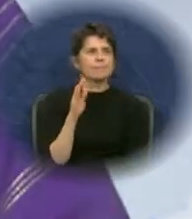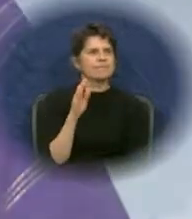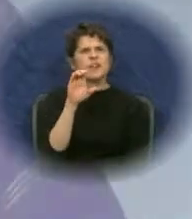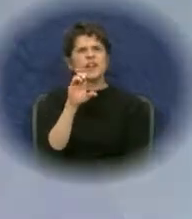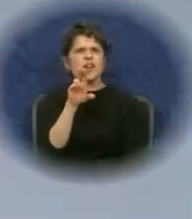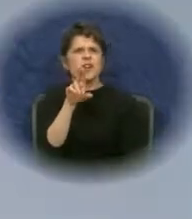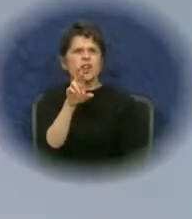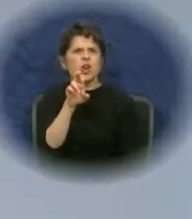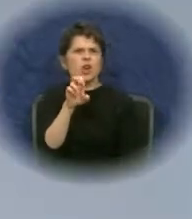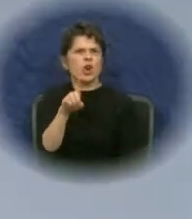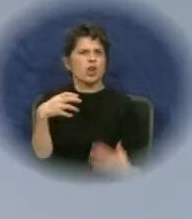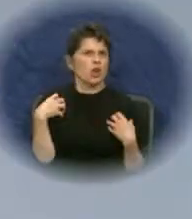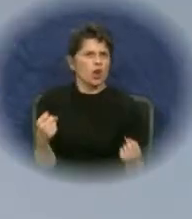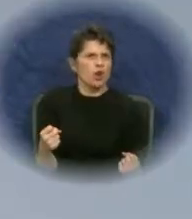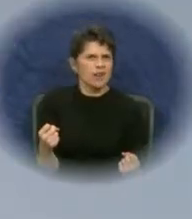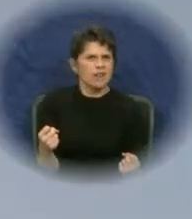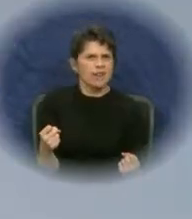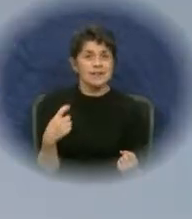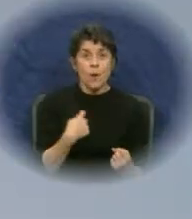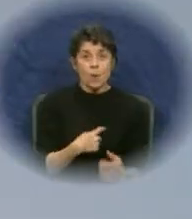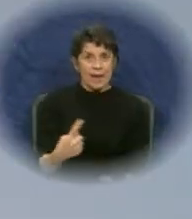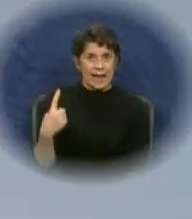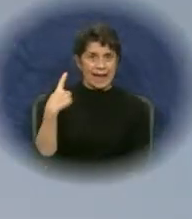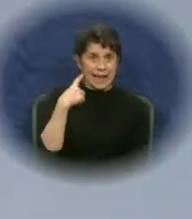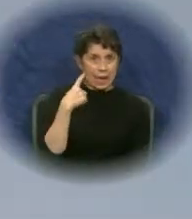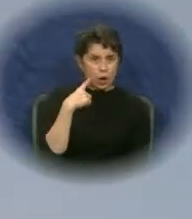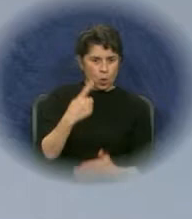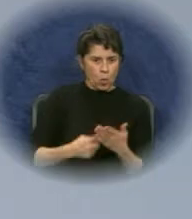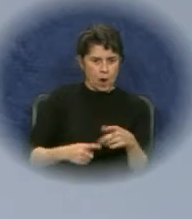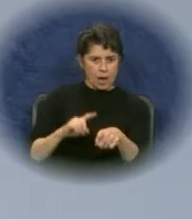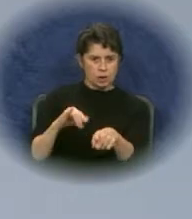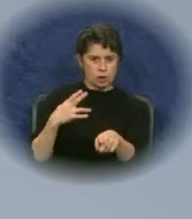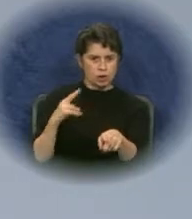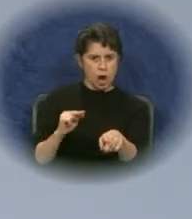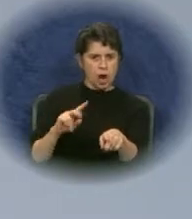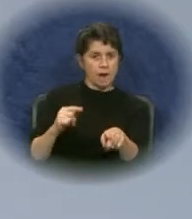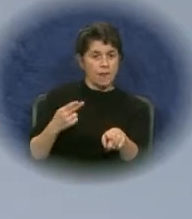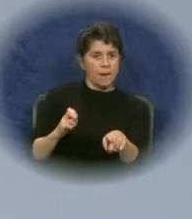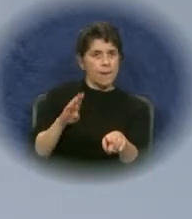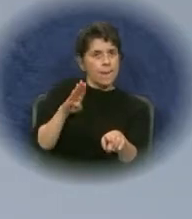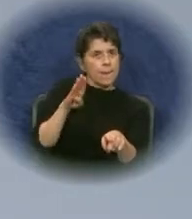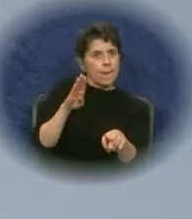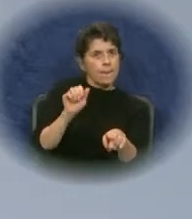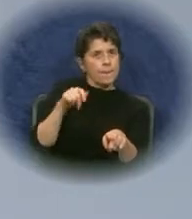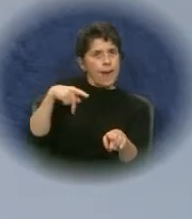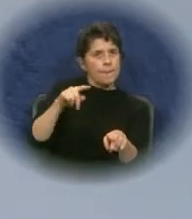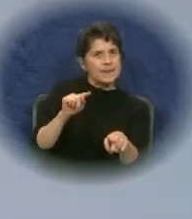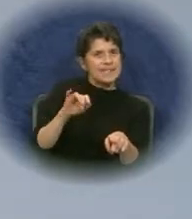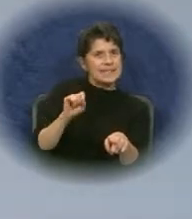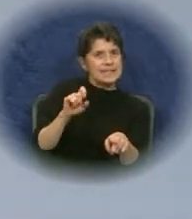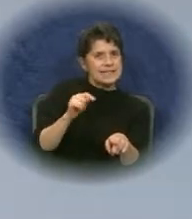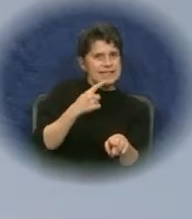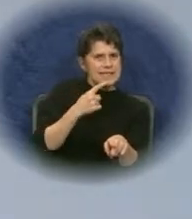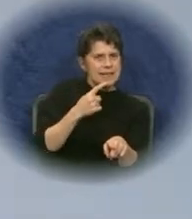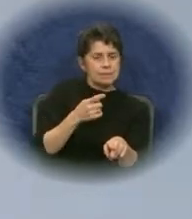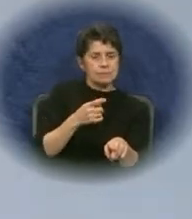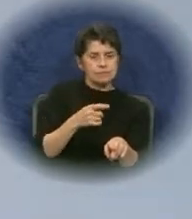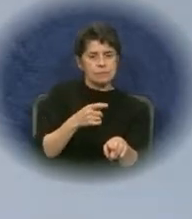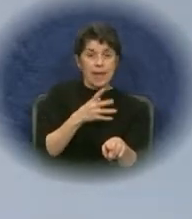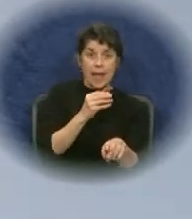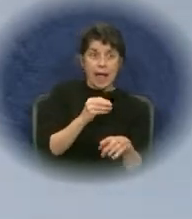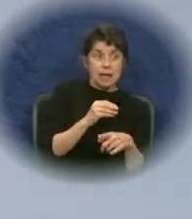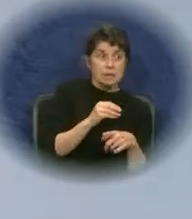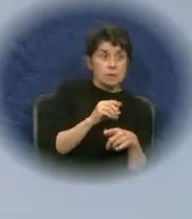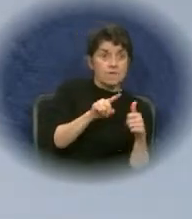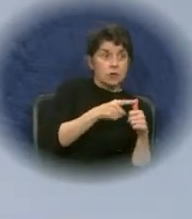that goodness that we hear this great pronouncement of John the Baptist and Isaiah in the first reading of the very